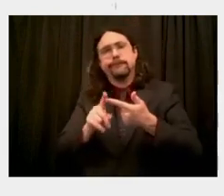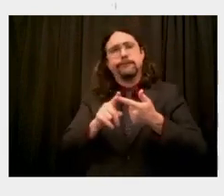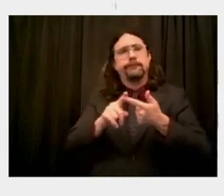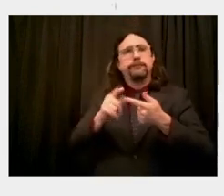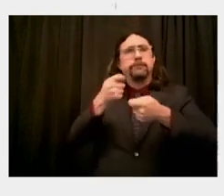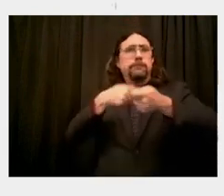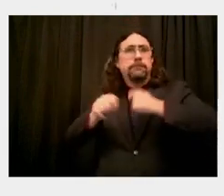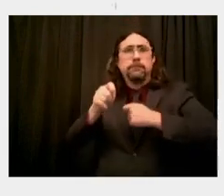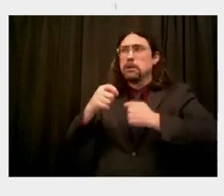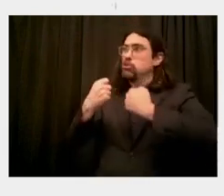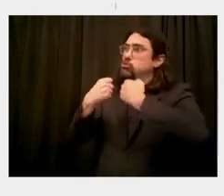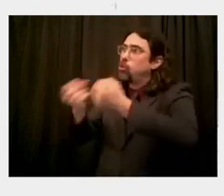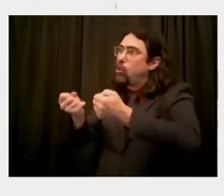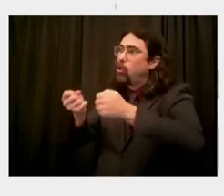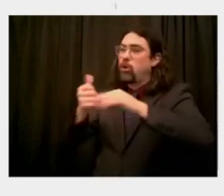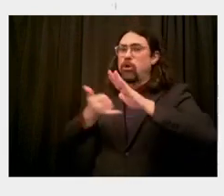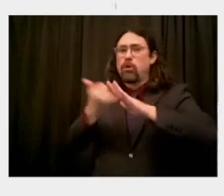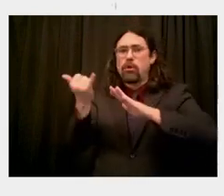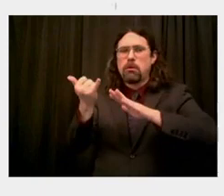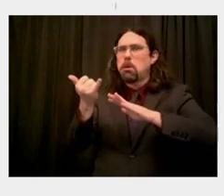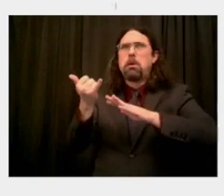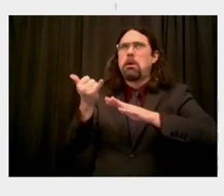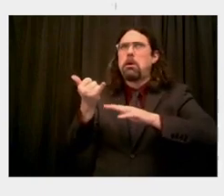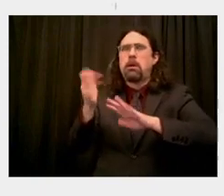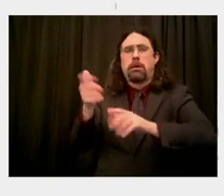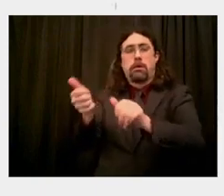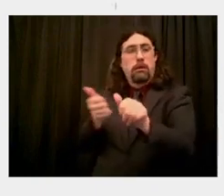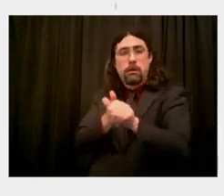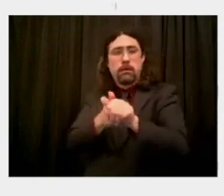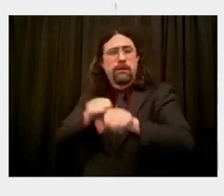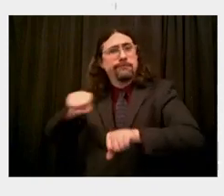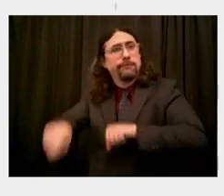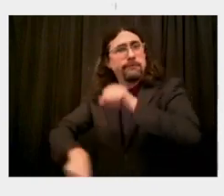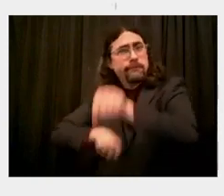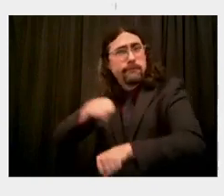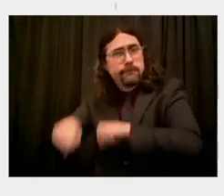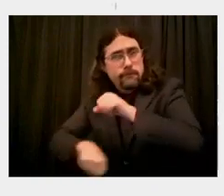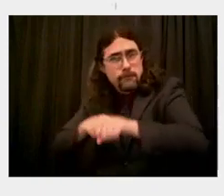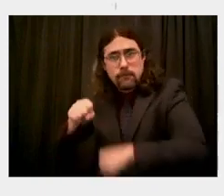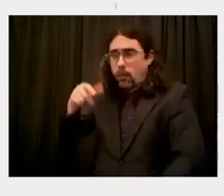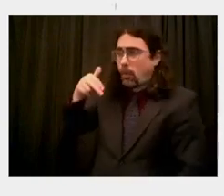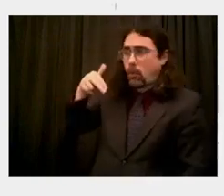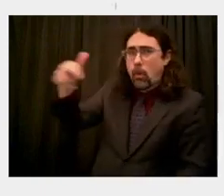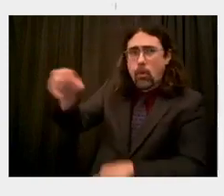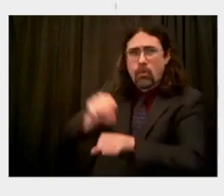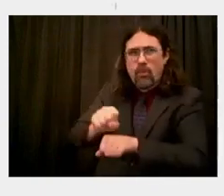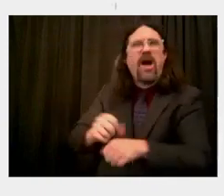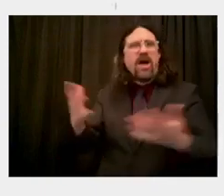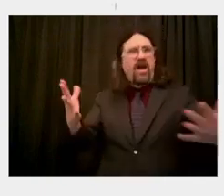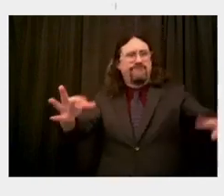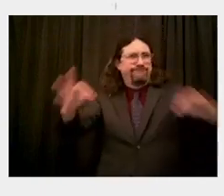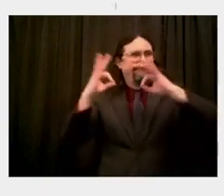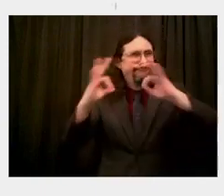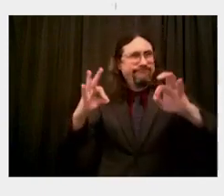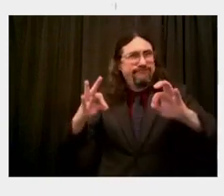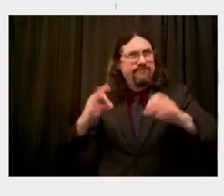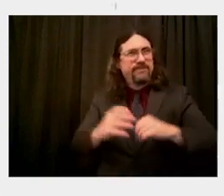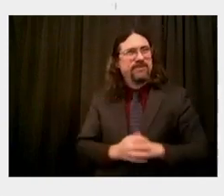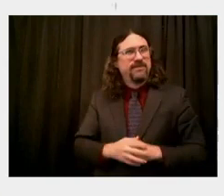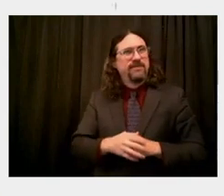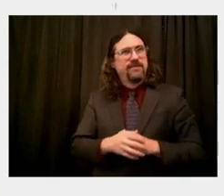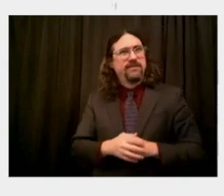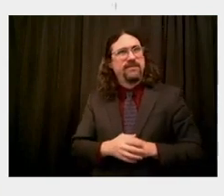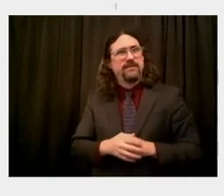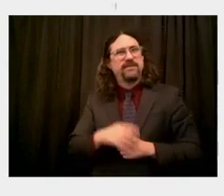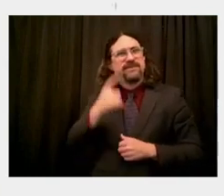are working together to ensure that those individuals who do rely on public transportation can do so safely,